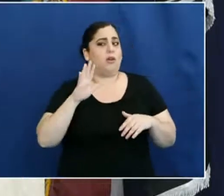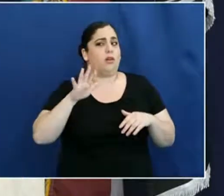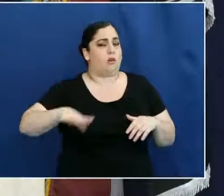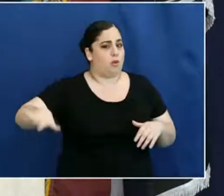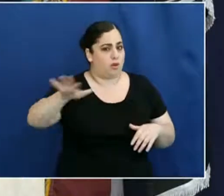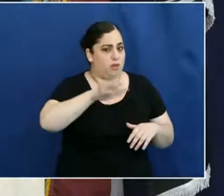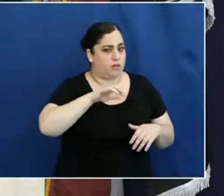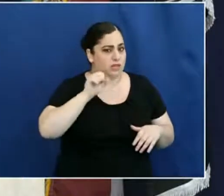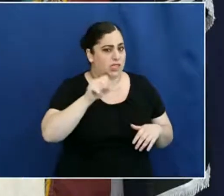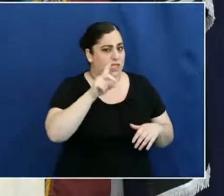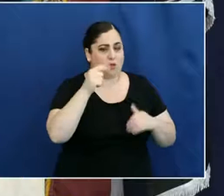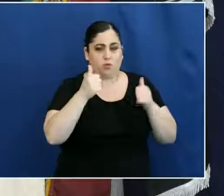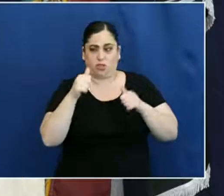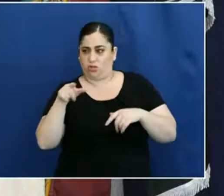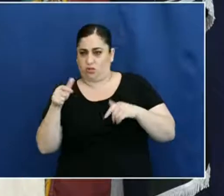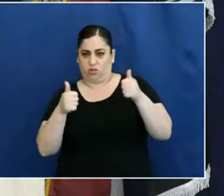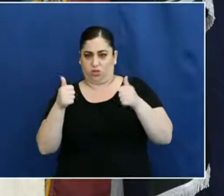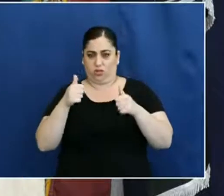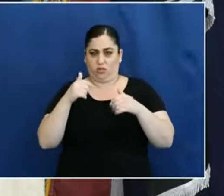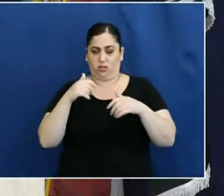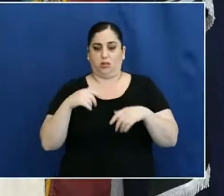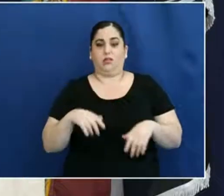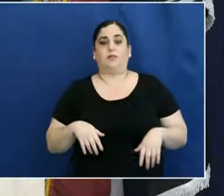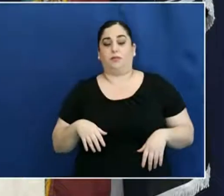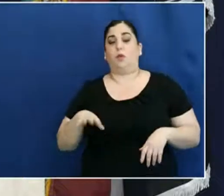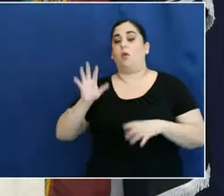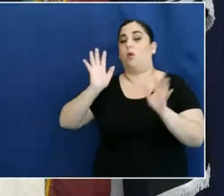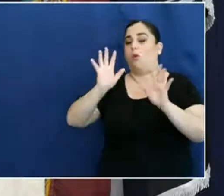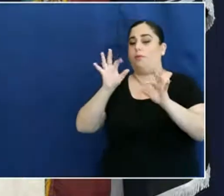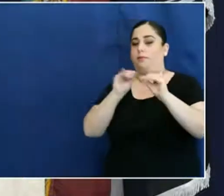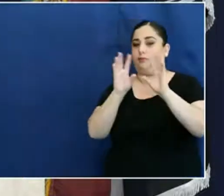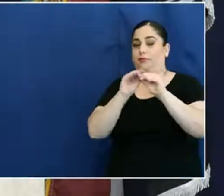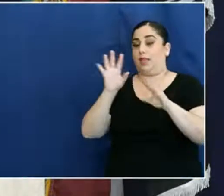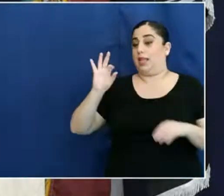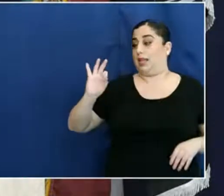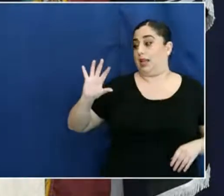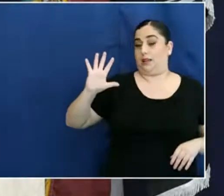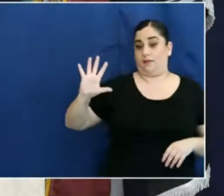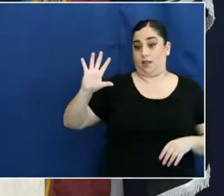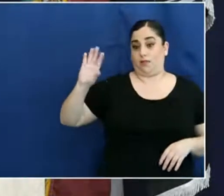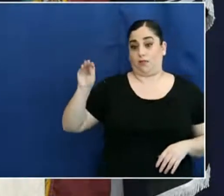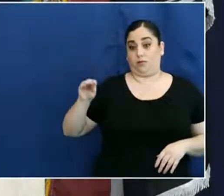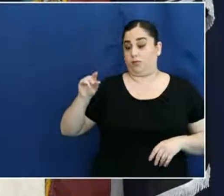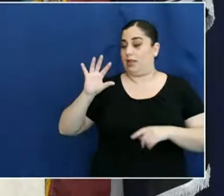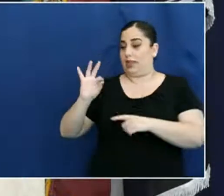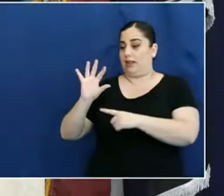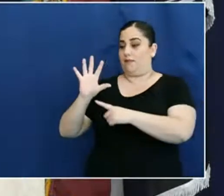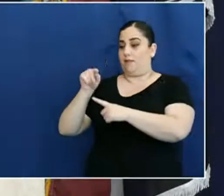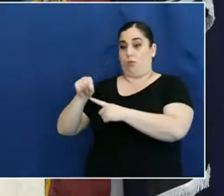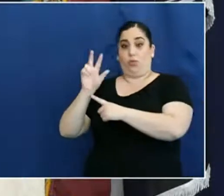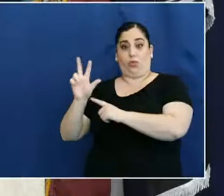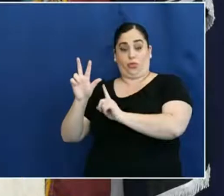South region, at least 95.3% of seniors have received at least one dose.